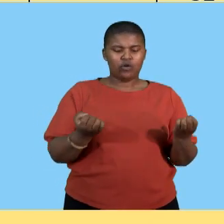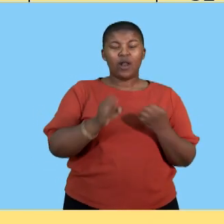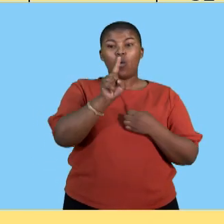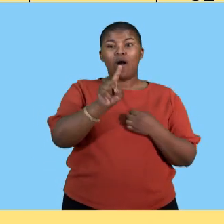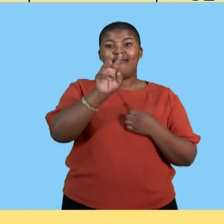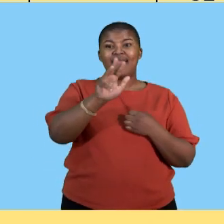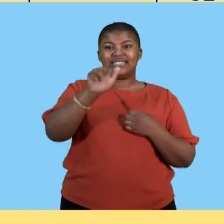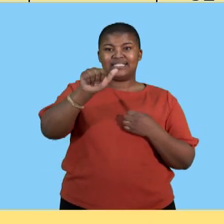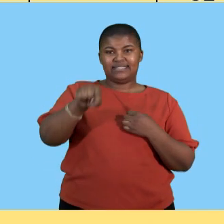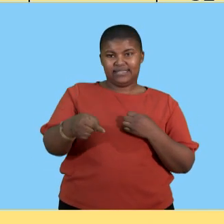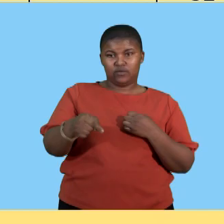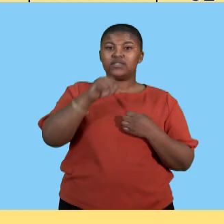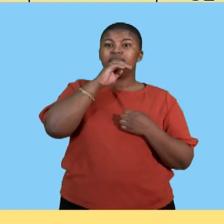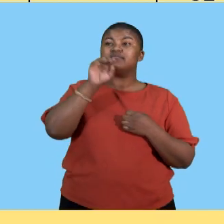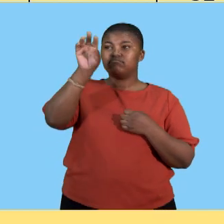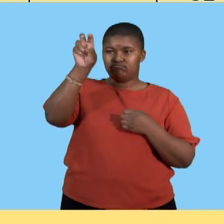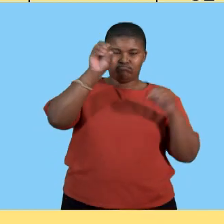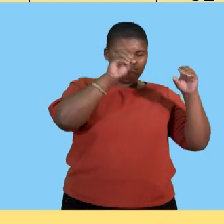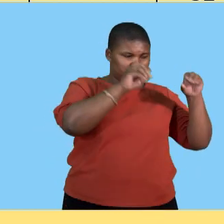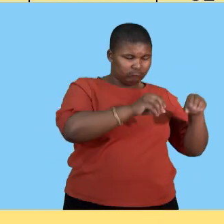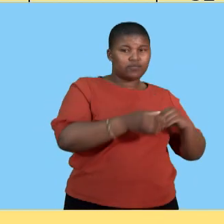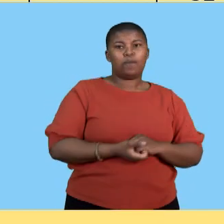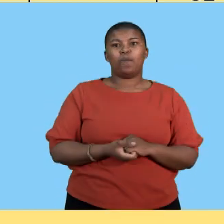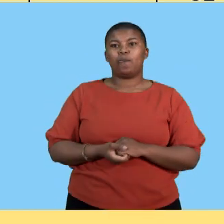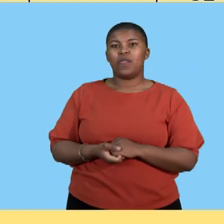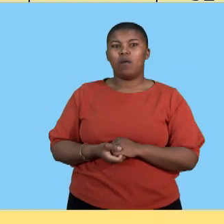196,000. So I'll bring 196,000 here,